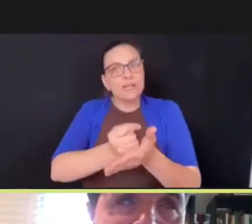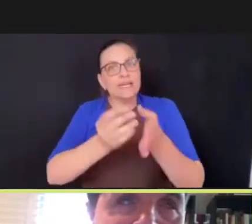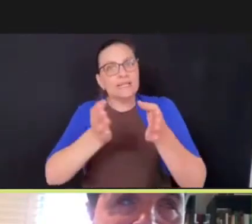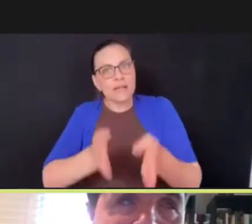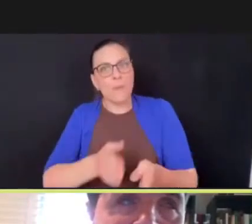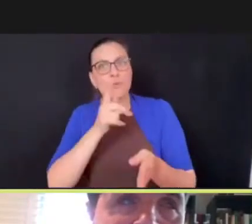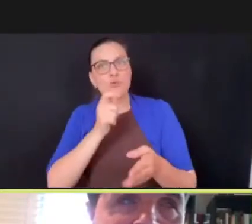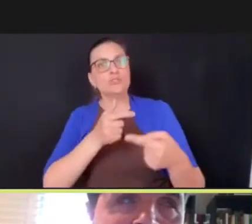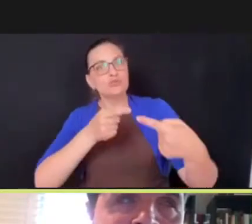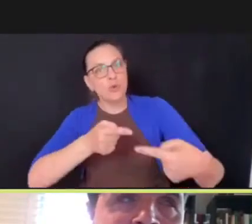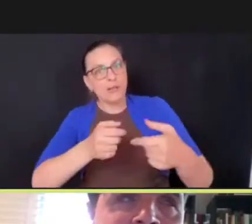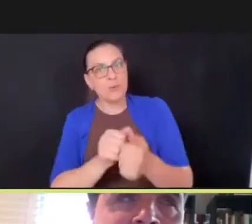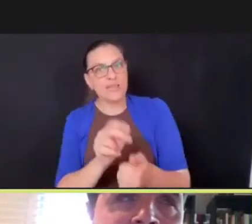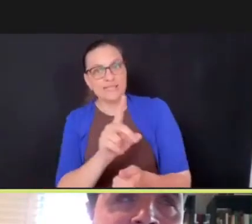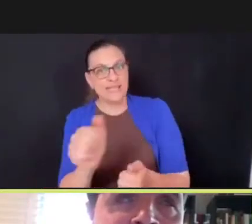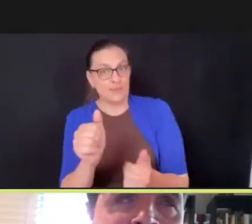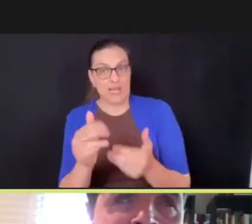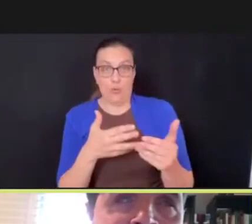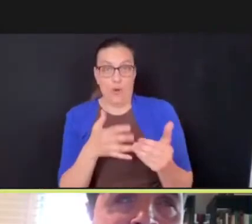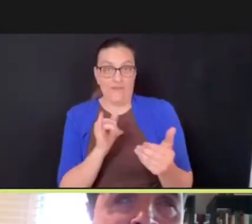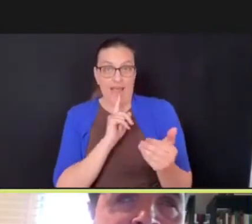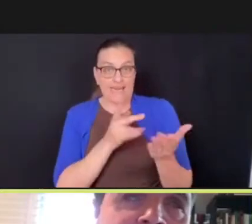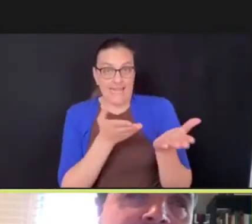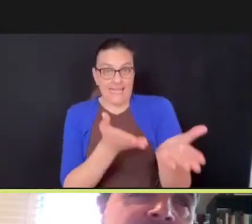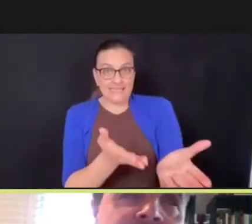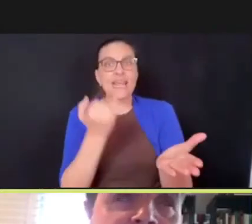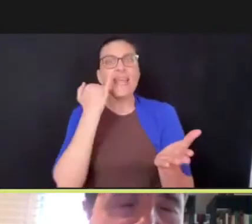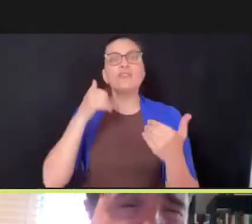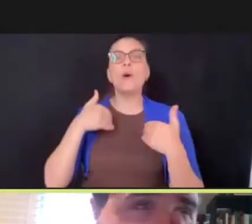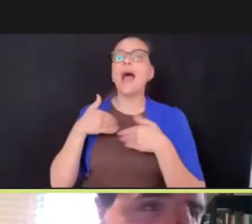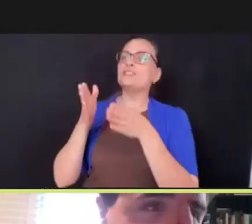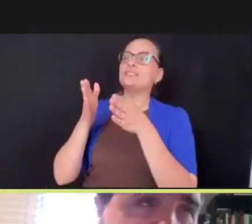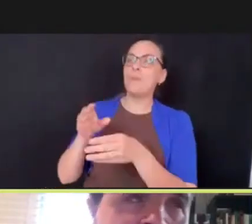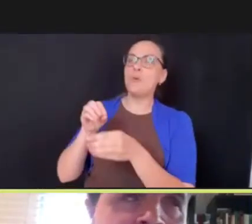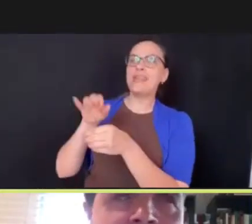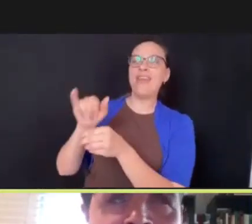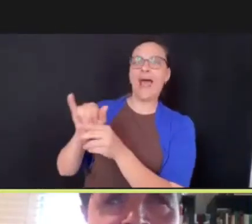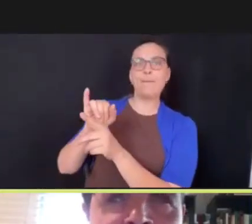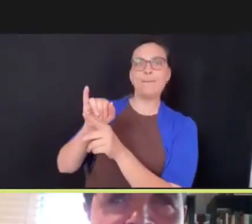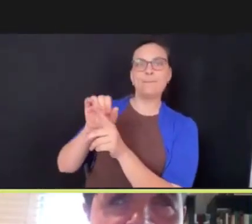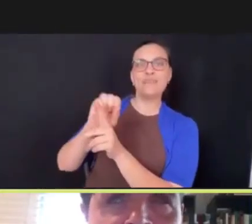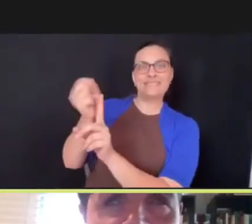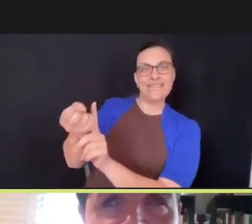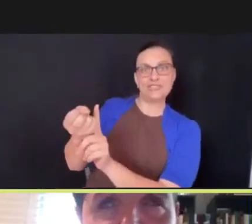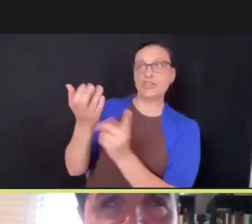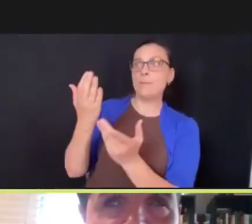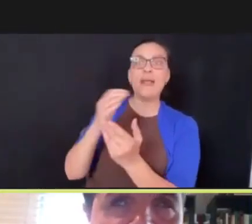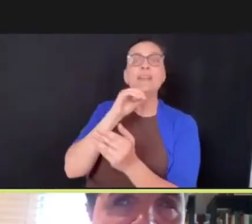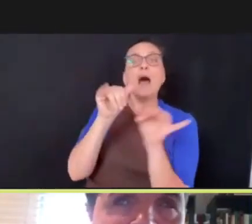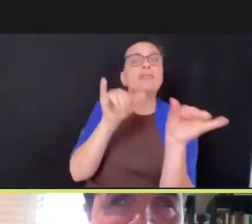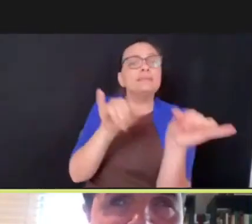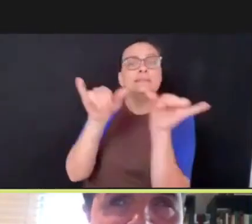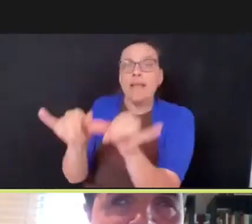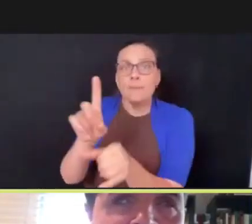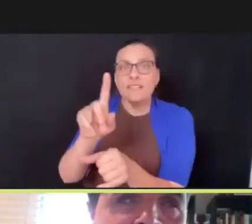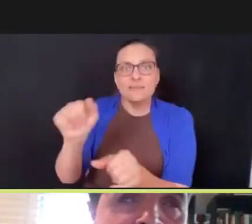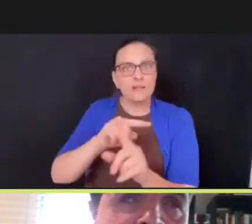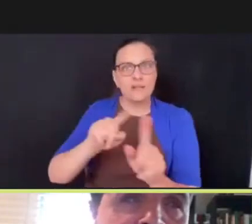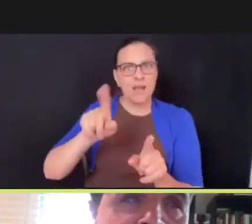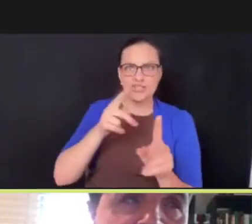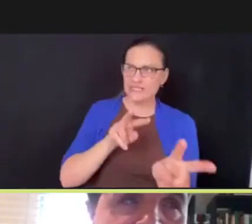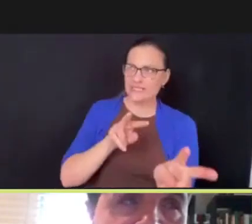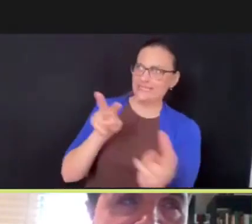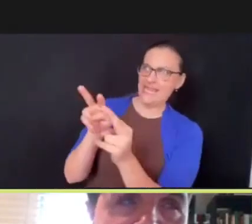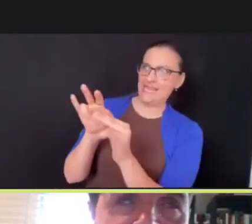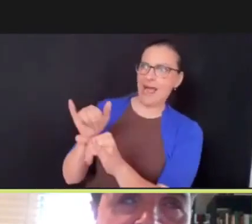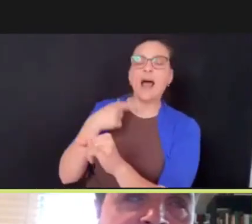is, having someone in that position that maybe it's not the same disability, but just seeing that is another powerful example to those, I think, to the community